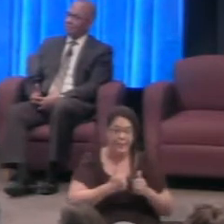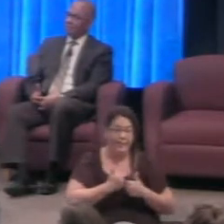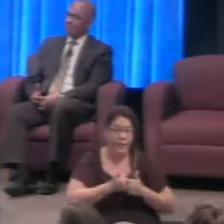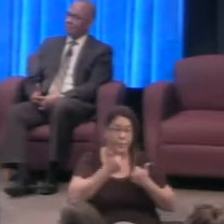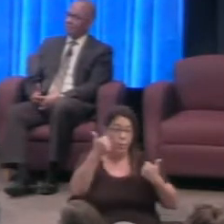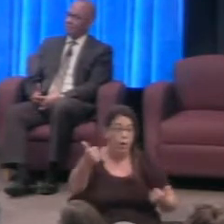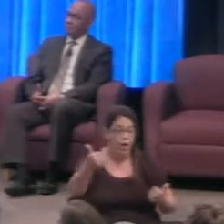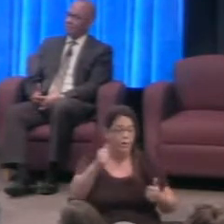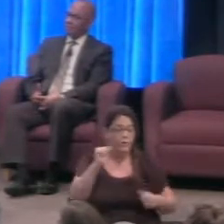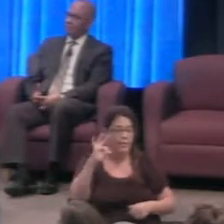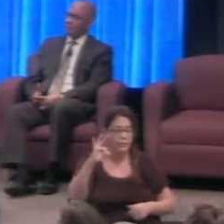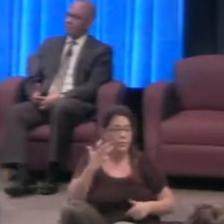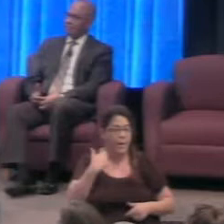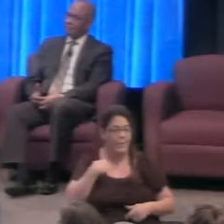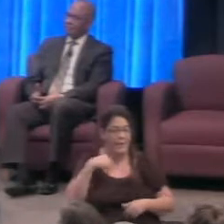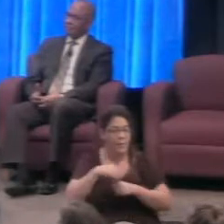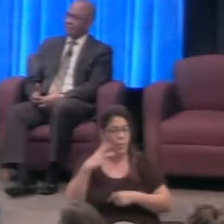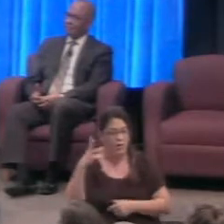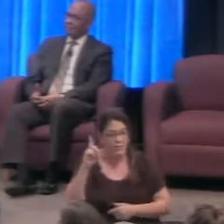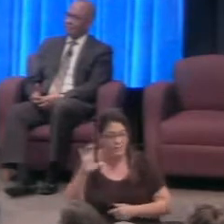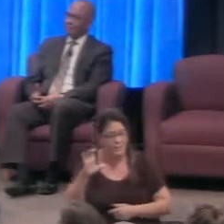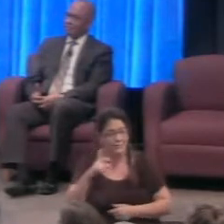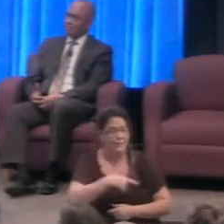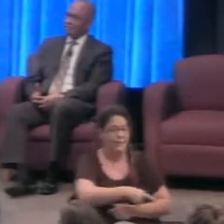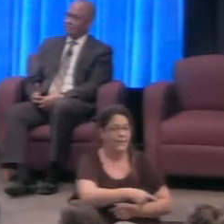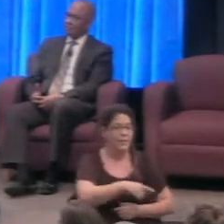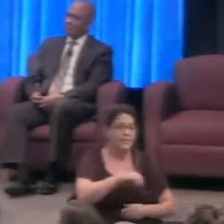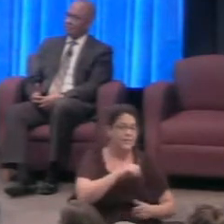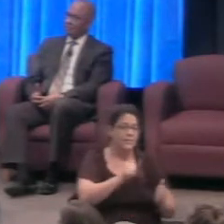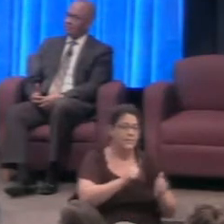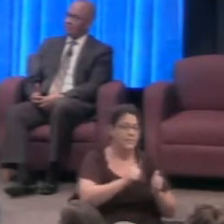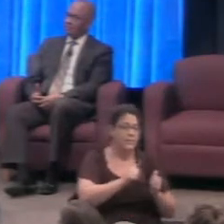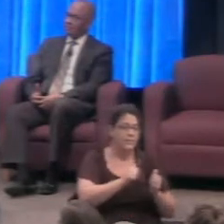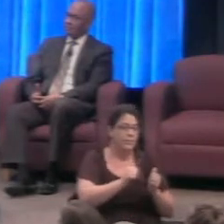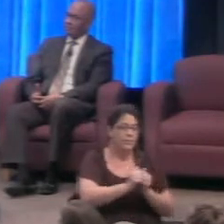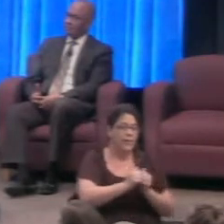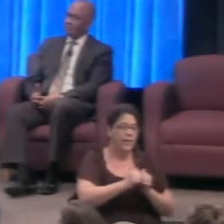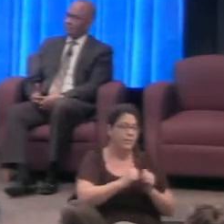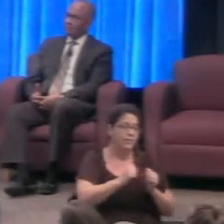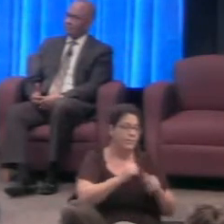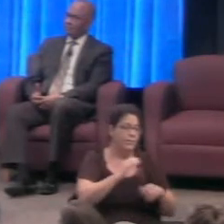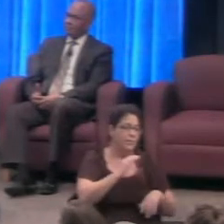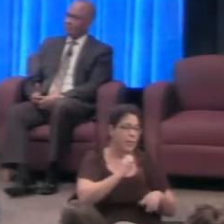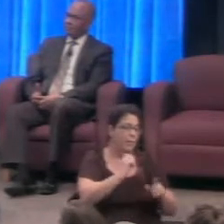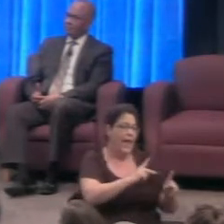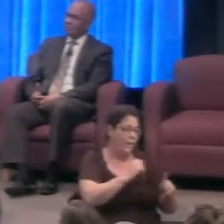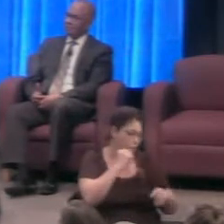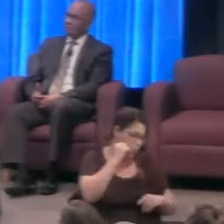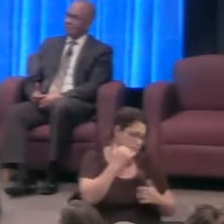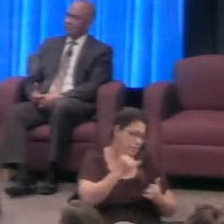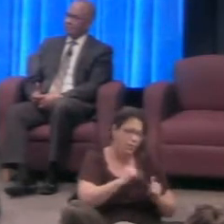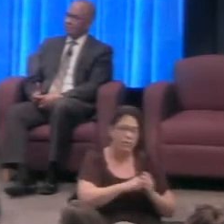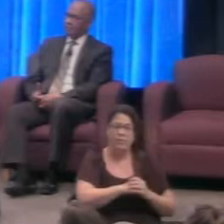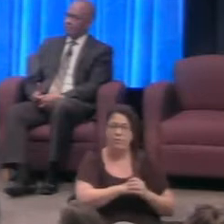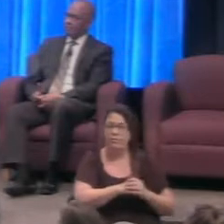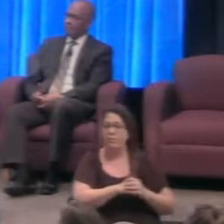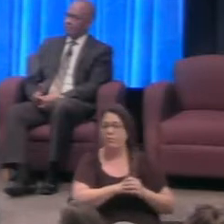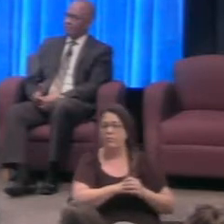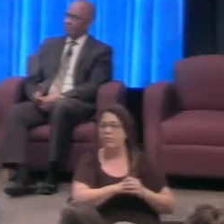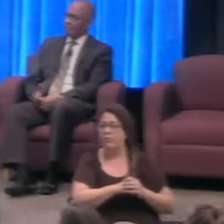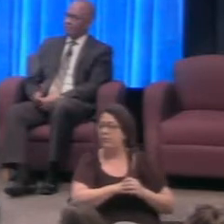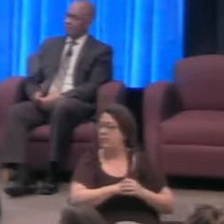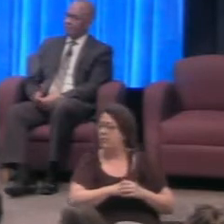the Air Force wanted me to be in Washington, and David said, I'm moving back home. And, Hogg Griffiths, who